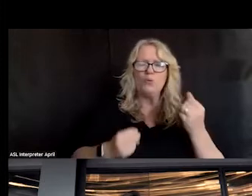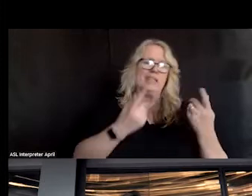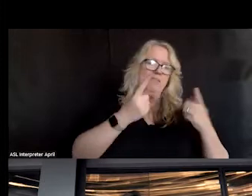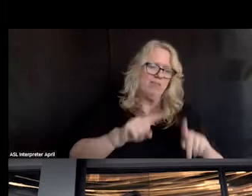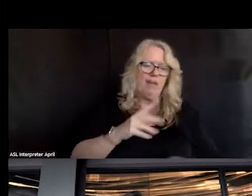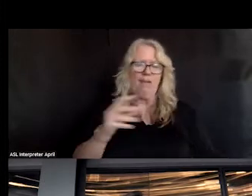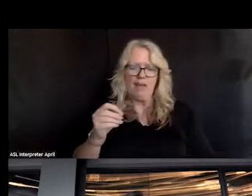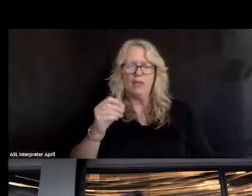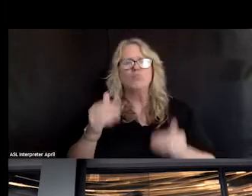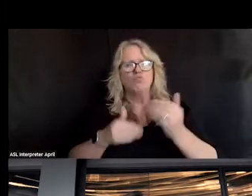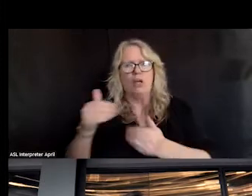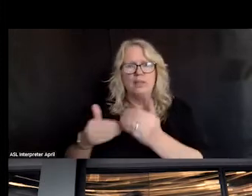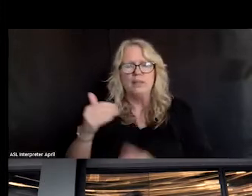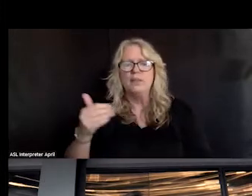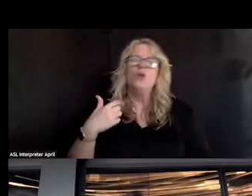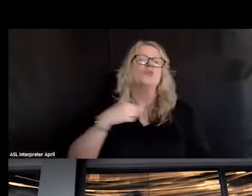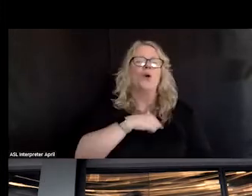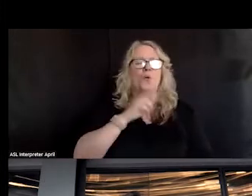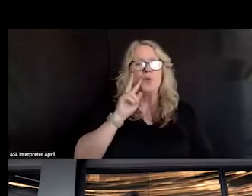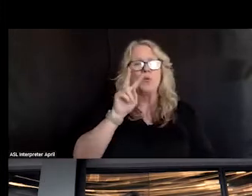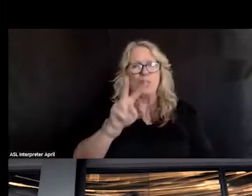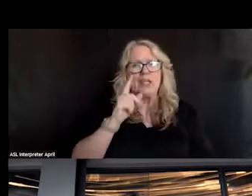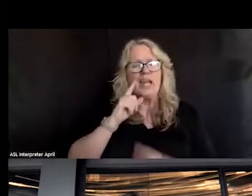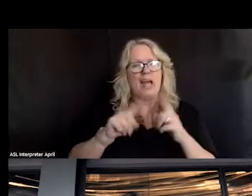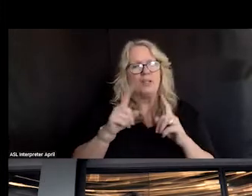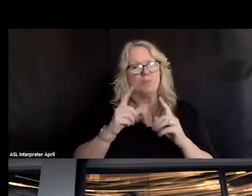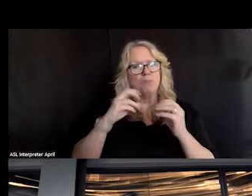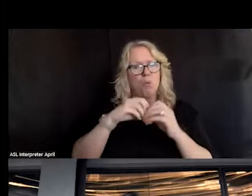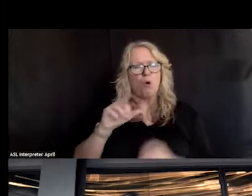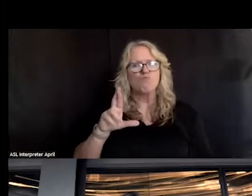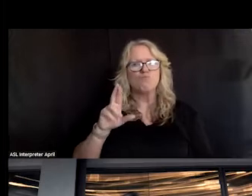process, but we are really looking at more run rate